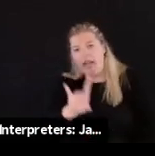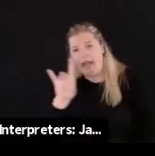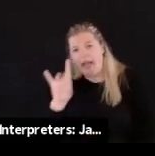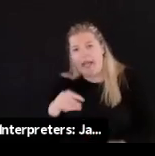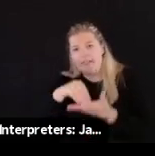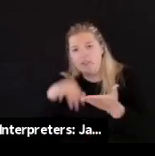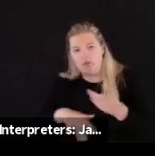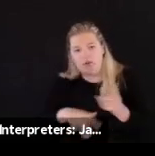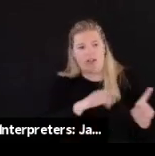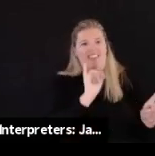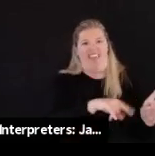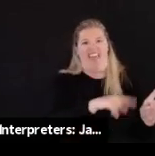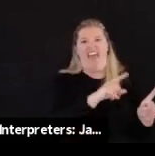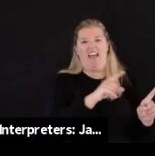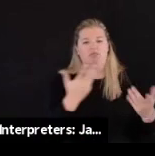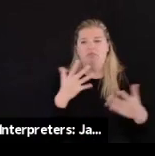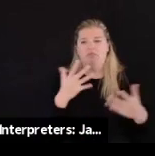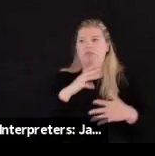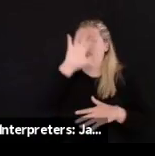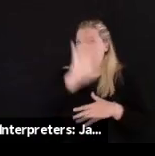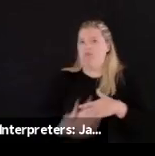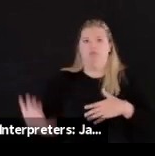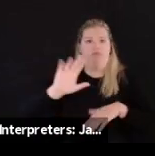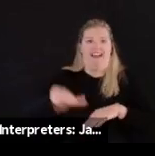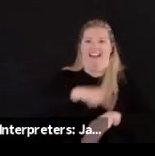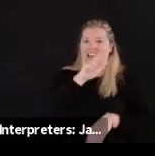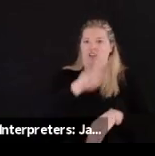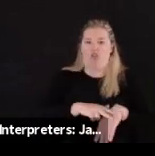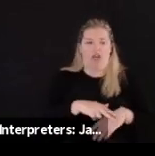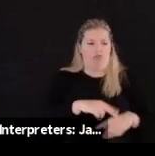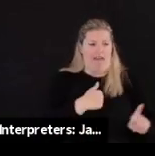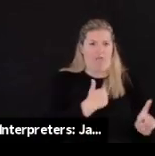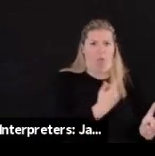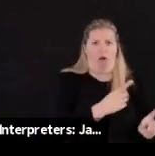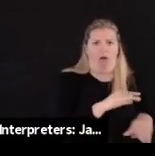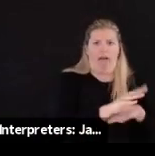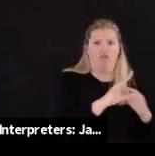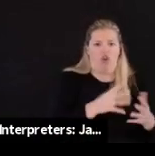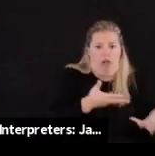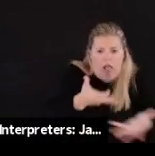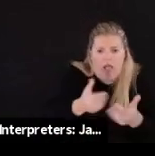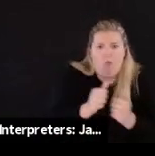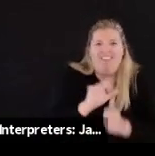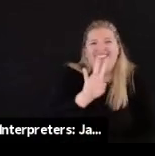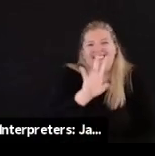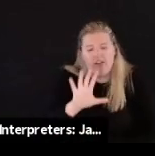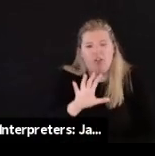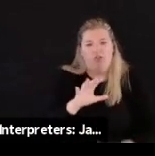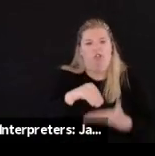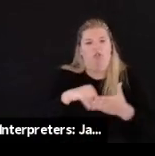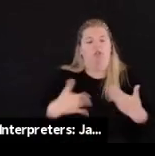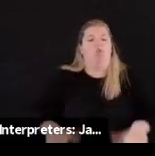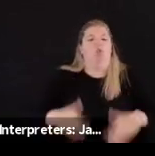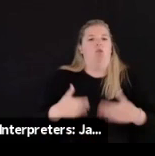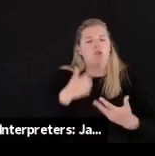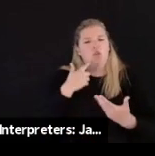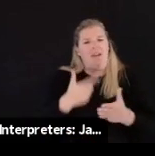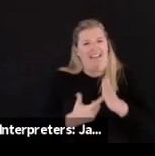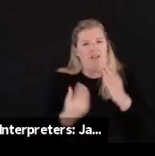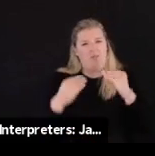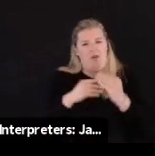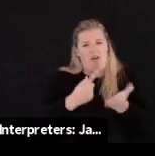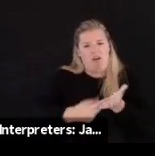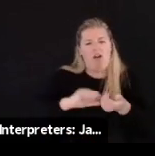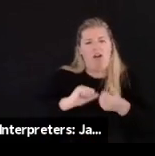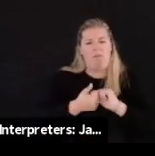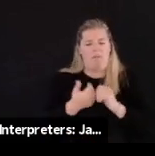average across the nation. So again, there's a lot of things that could be done to more specifically address how trauma and intersections of poverty